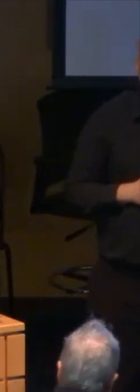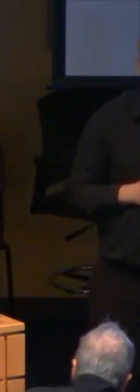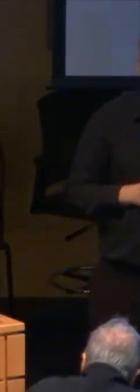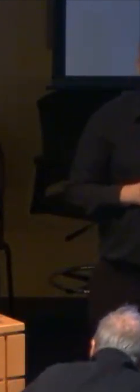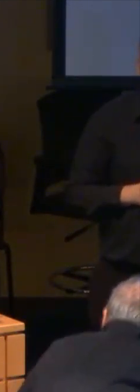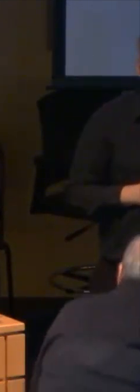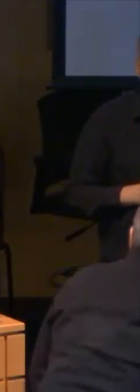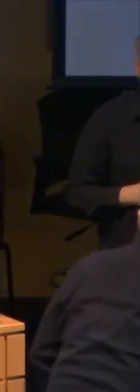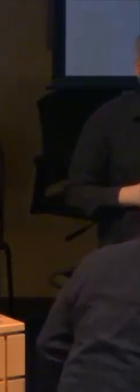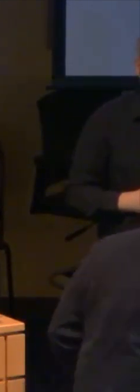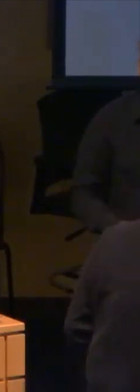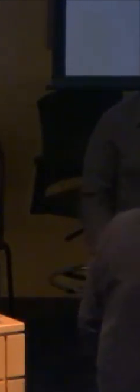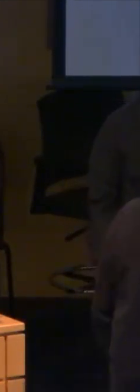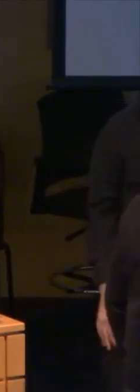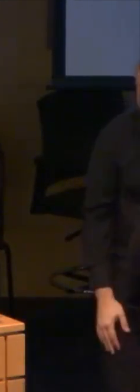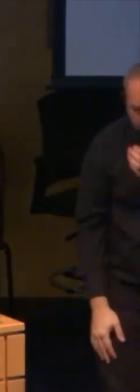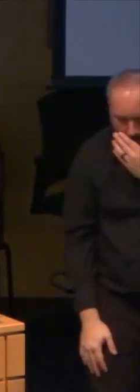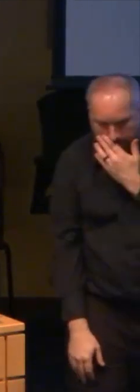Go ahead.